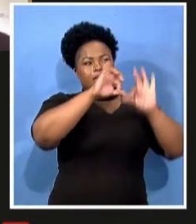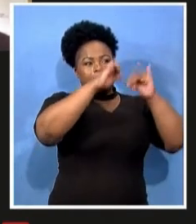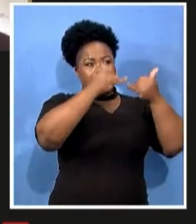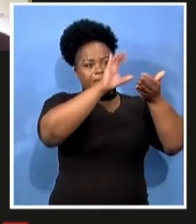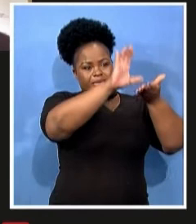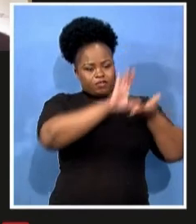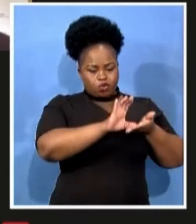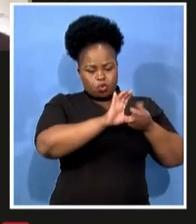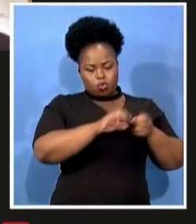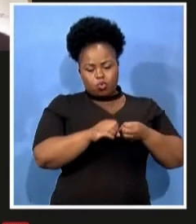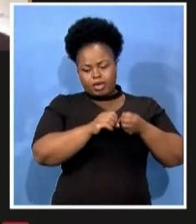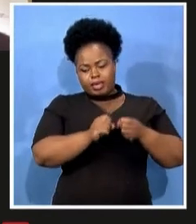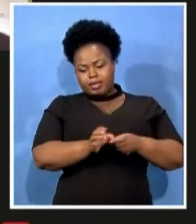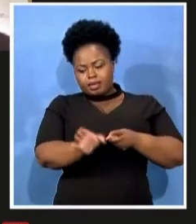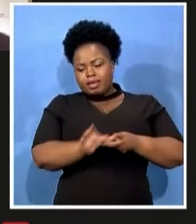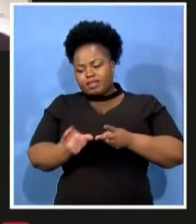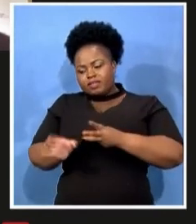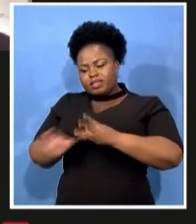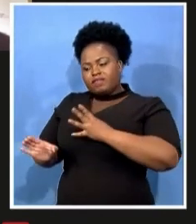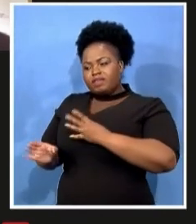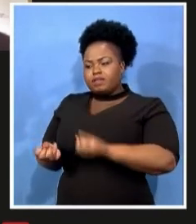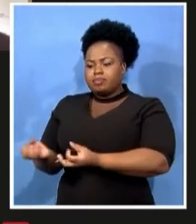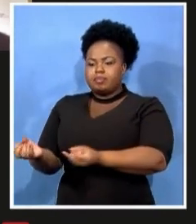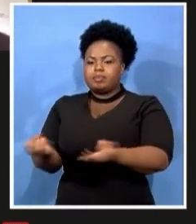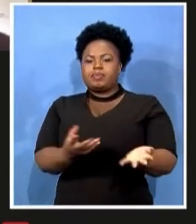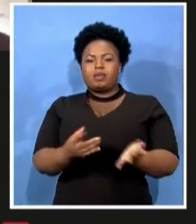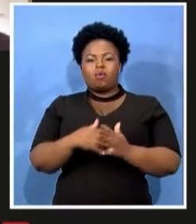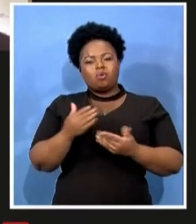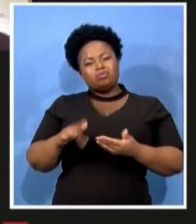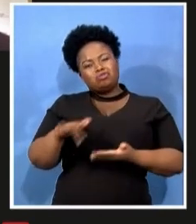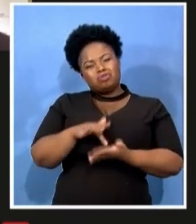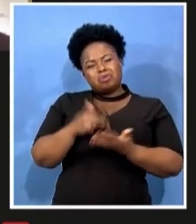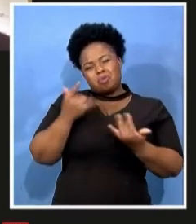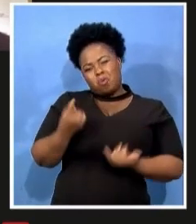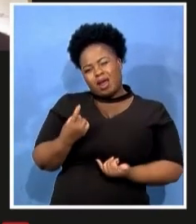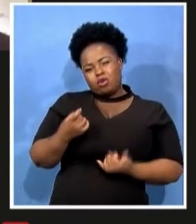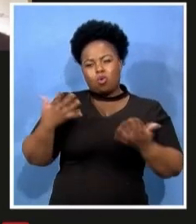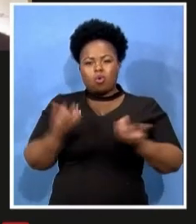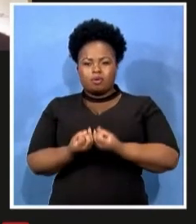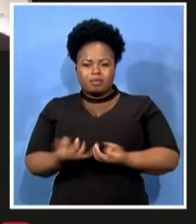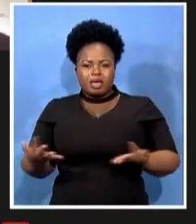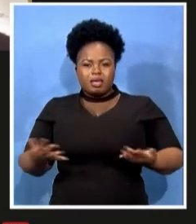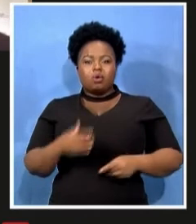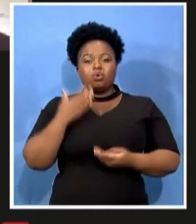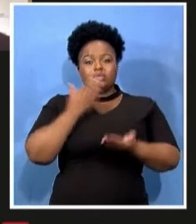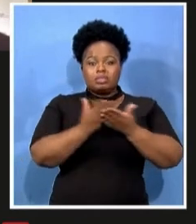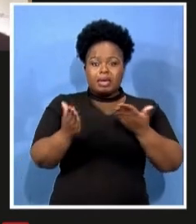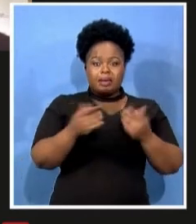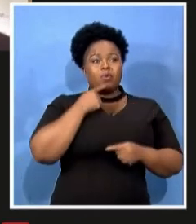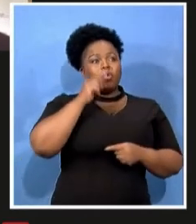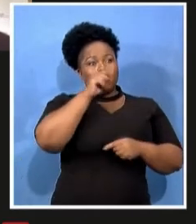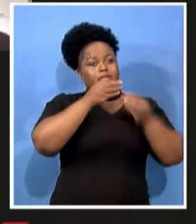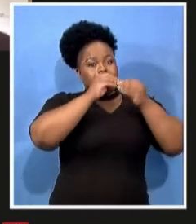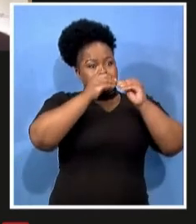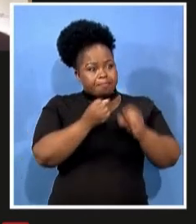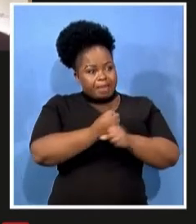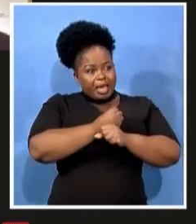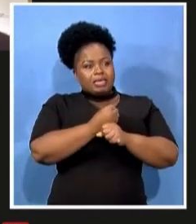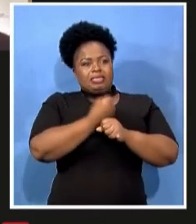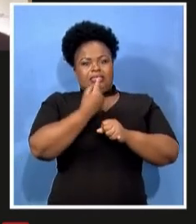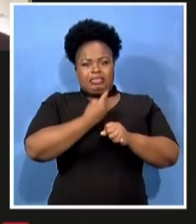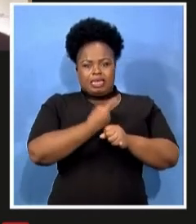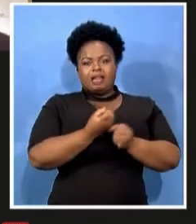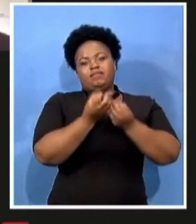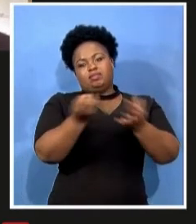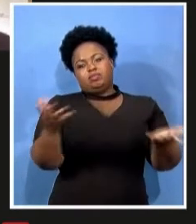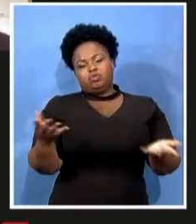distributors, or you've got a situation where the manufacturers are contracted directly as distributors, or we have the supplier-distributor situation. That will then cover on the